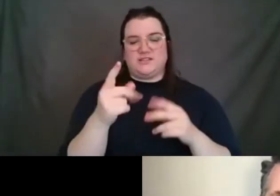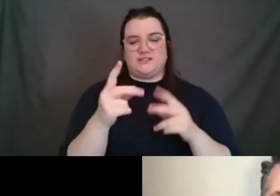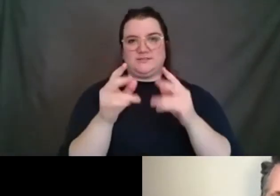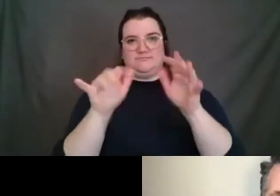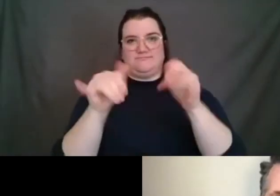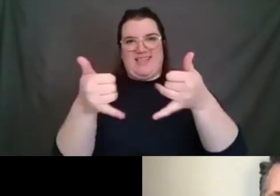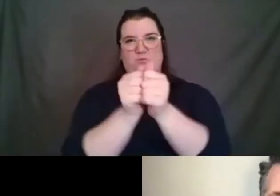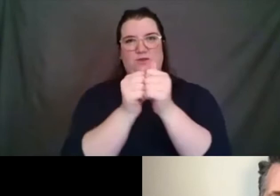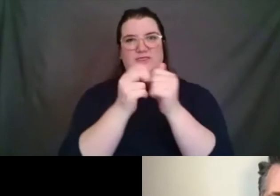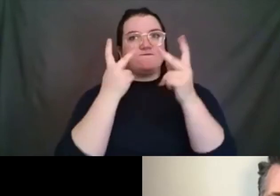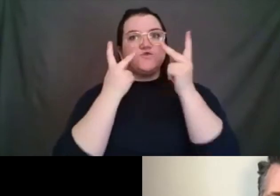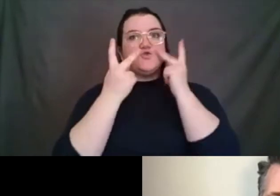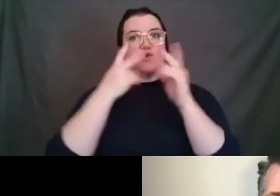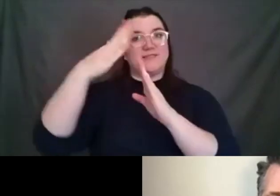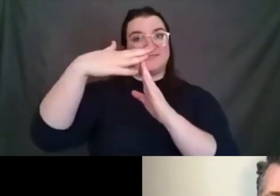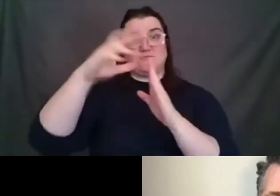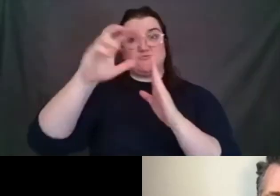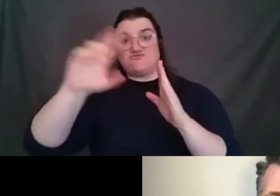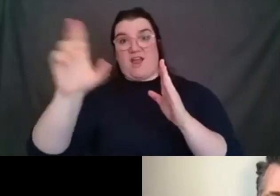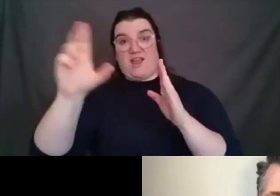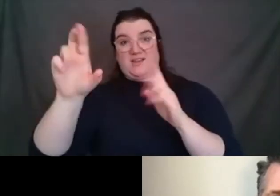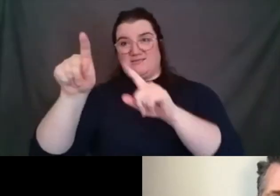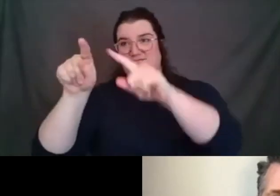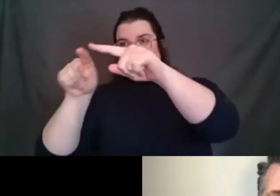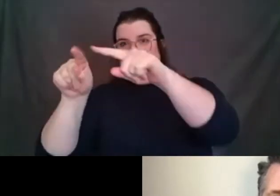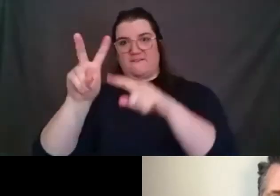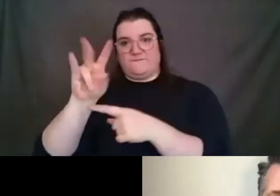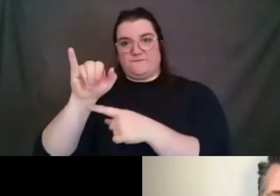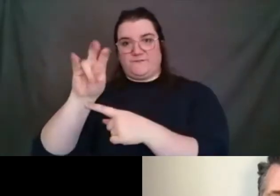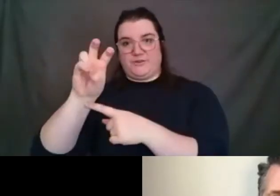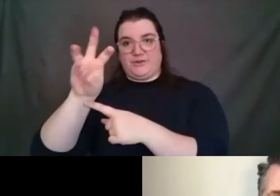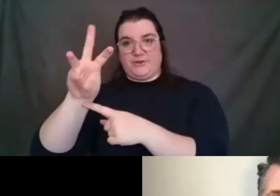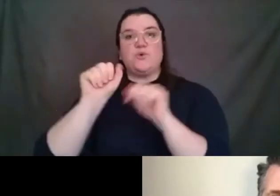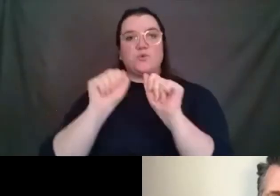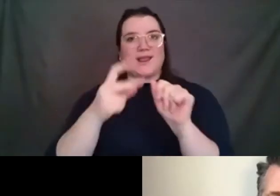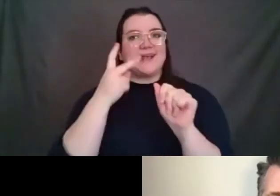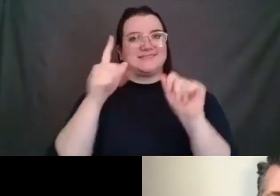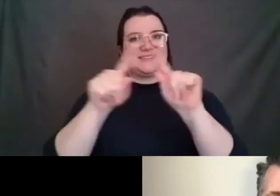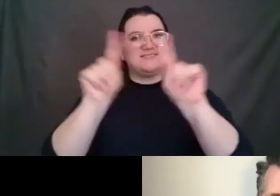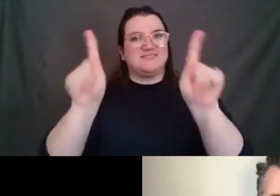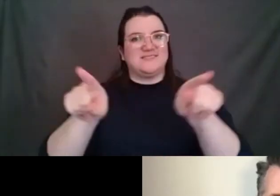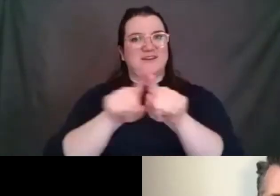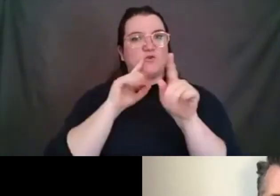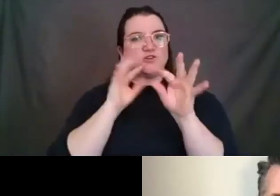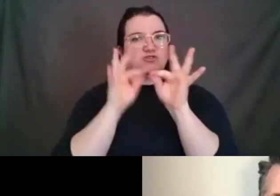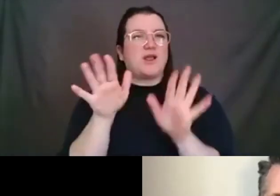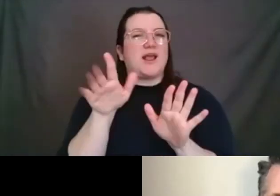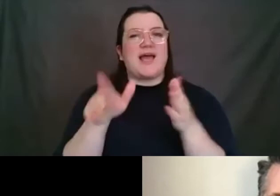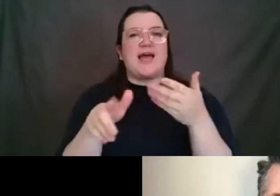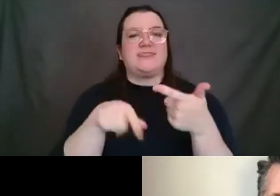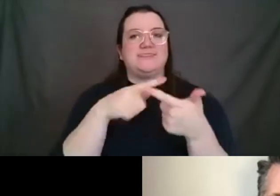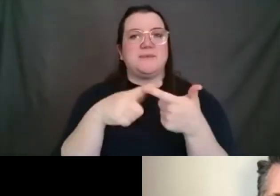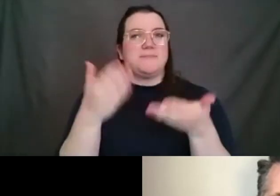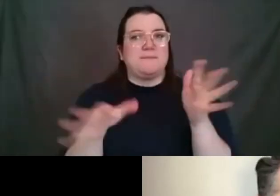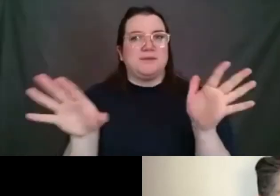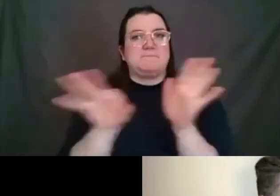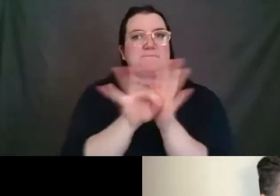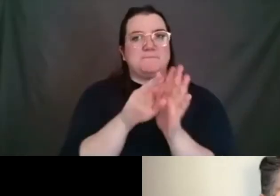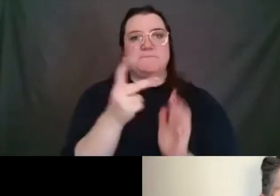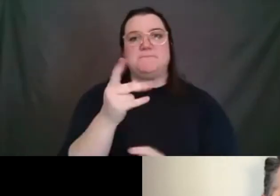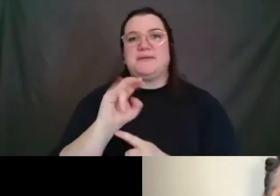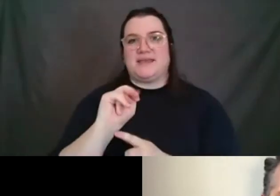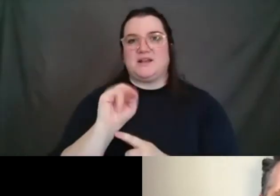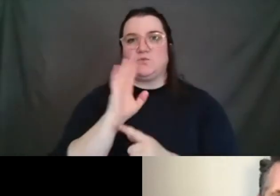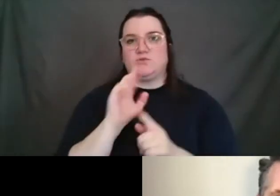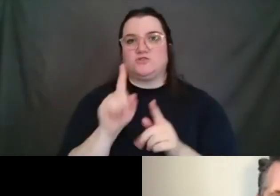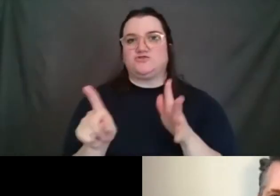right of your Zoom window, you should be able to find the window of the interpreter and then perhaps pin that person so they will show up side by side. So